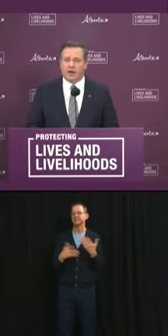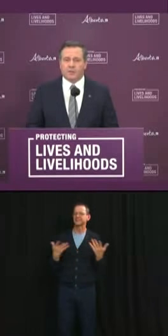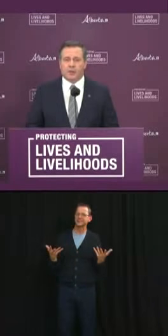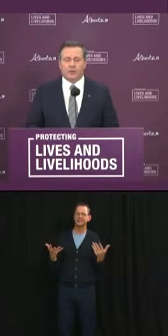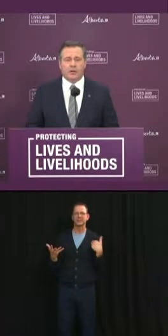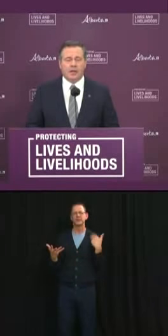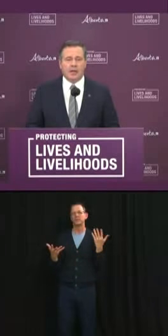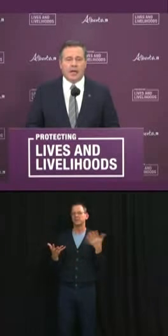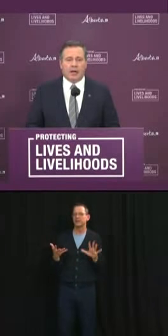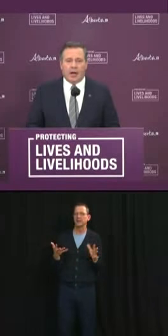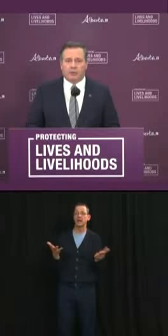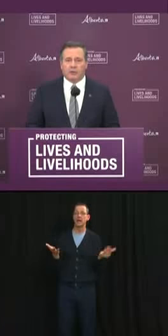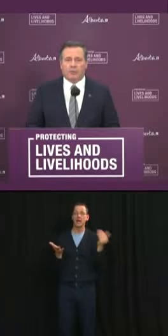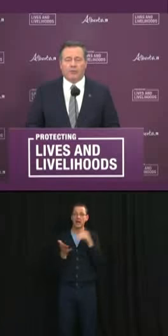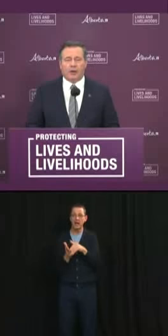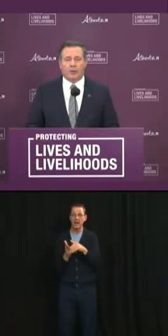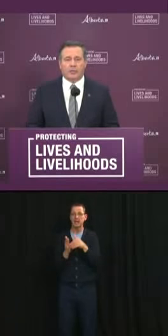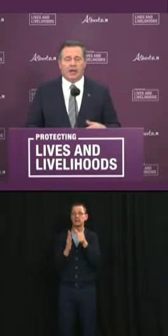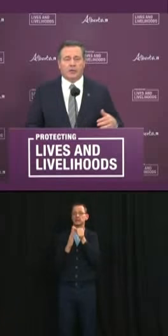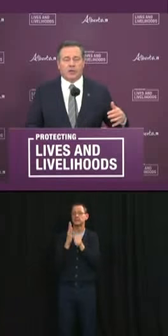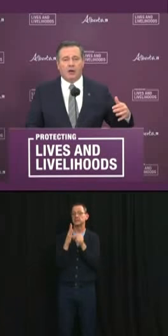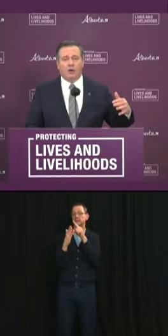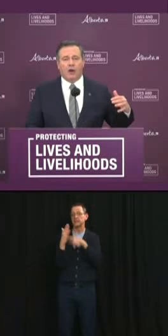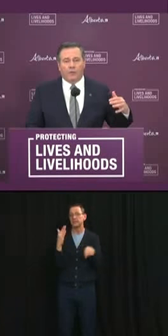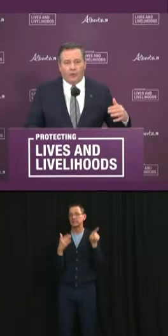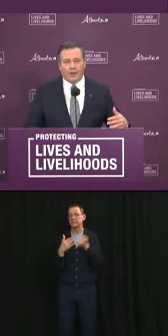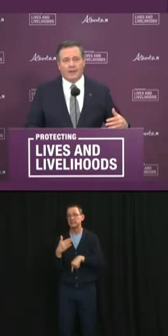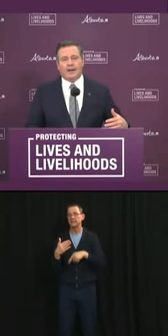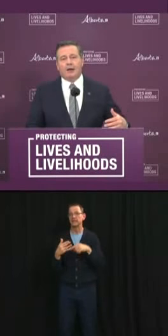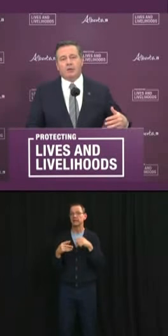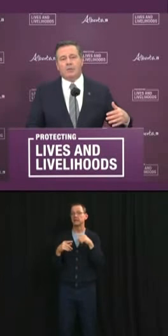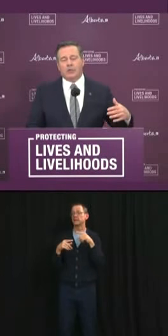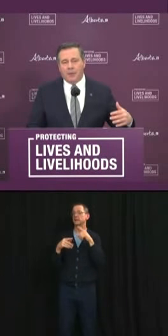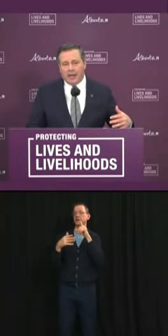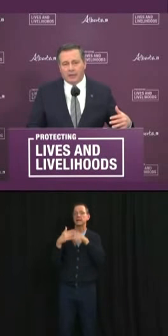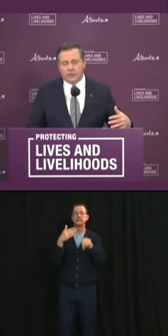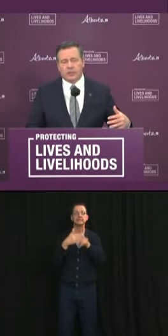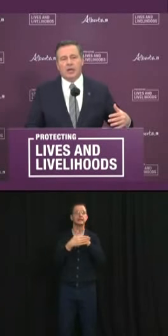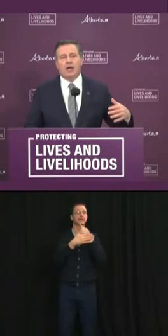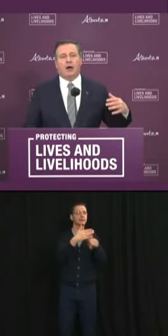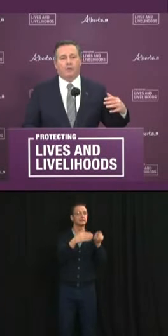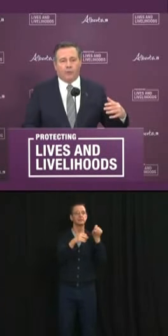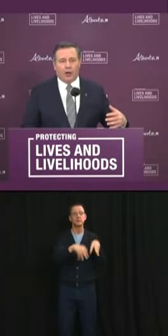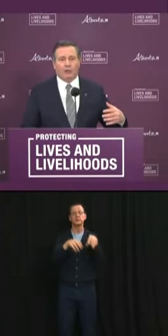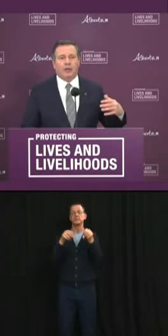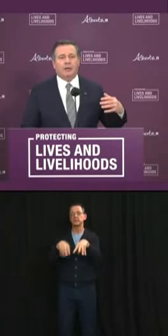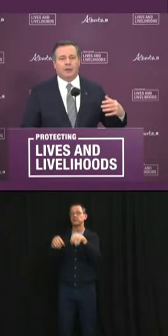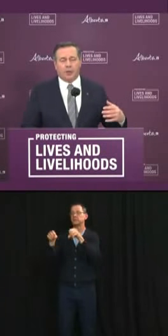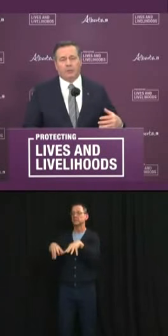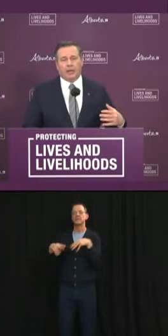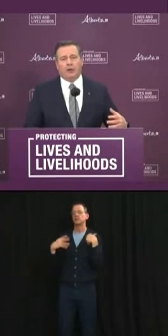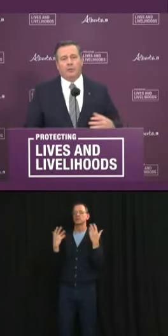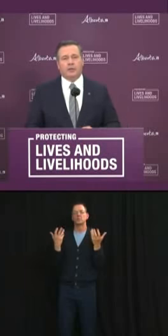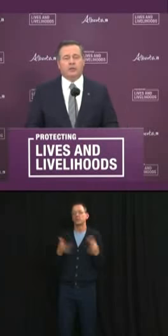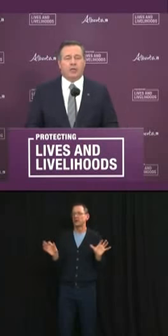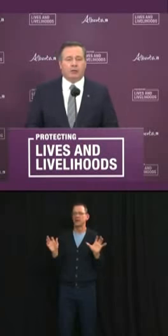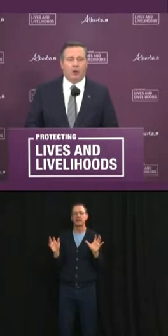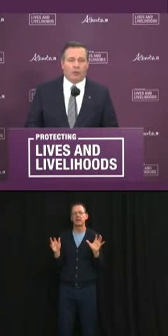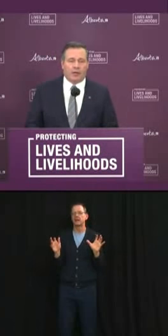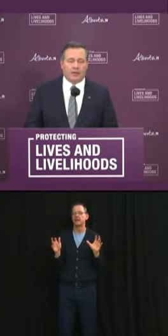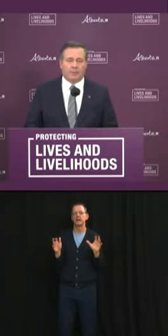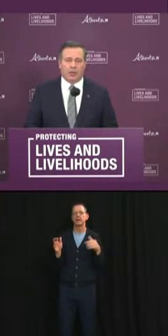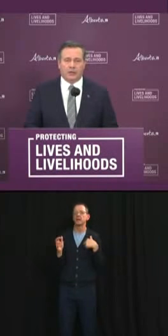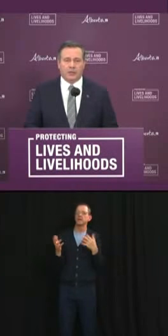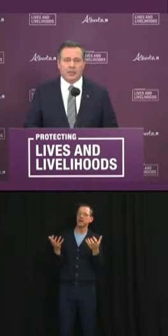in our hospitals and hundreds of preventable deaths. Avoiding that outcome depends on following the public health measures that